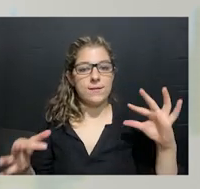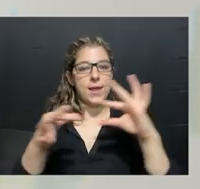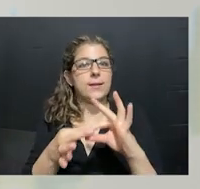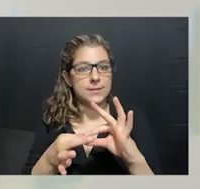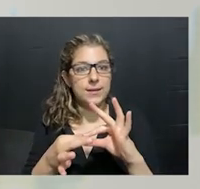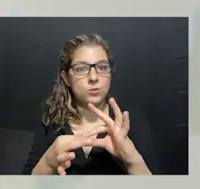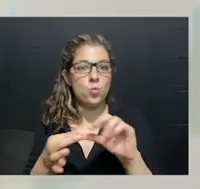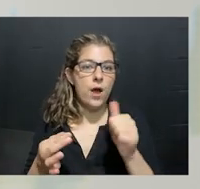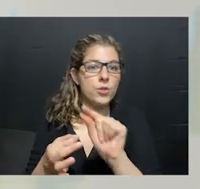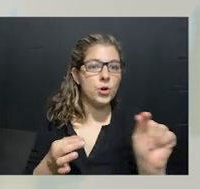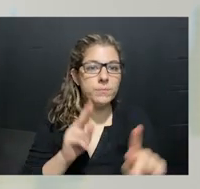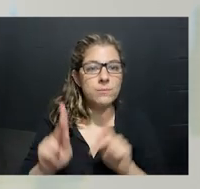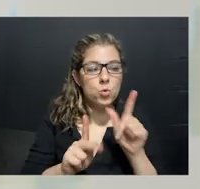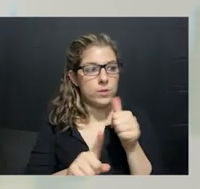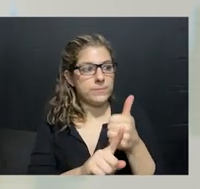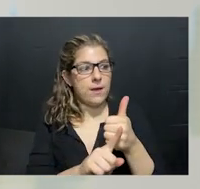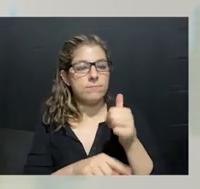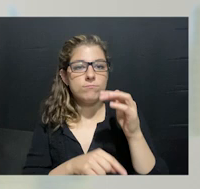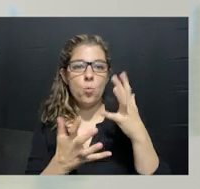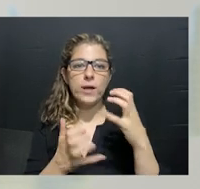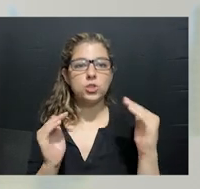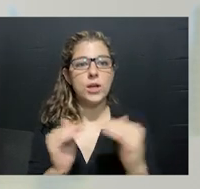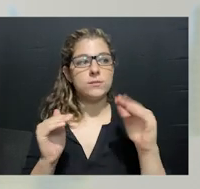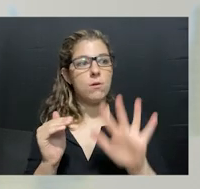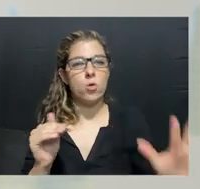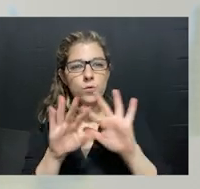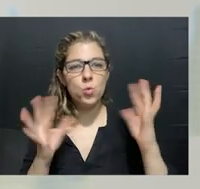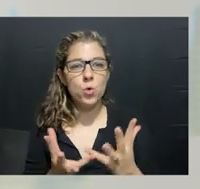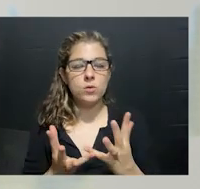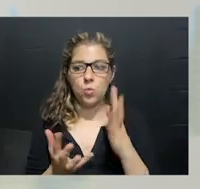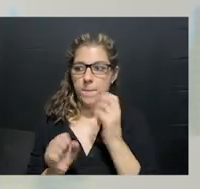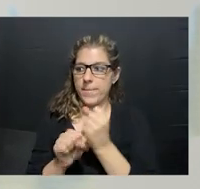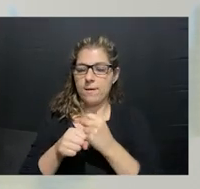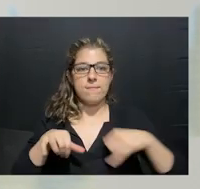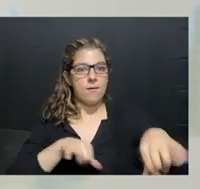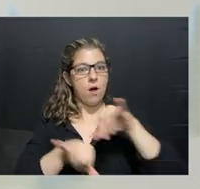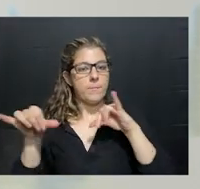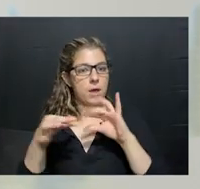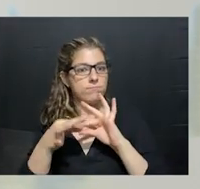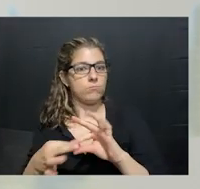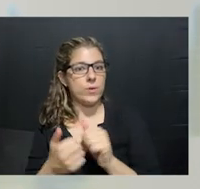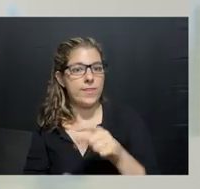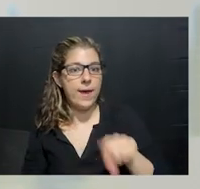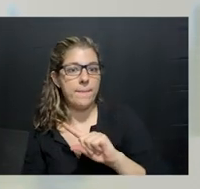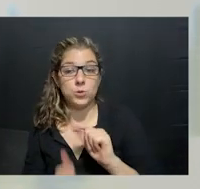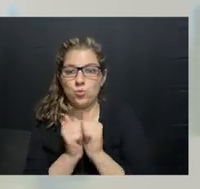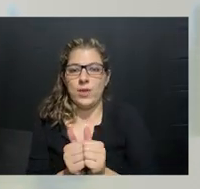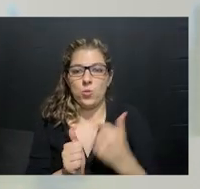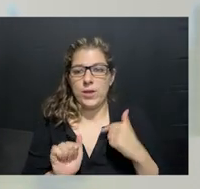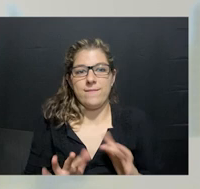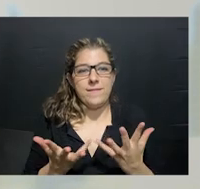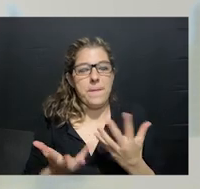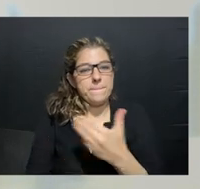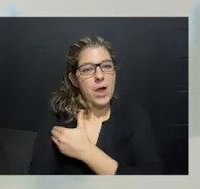connected to others who are seekers of justice around the world. We're going to make common cause with them, and together we can lift